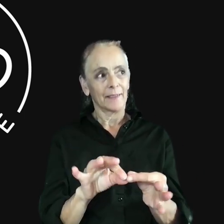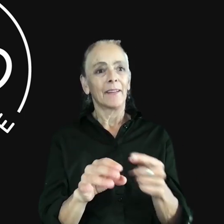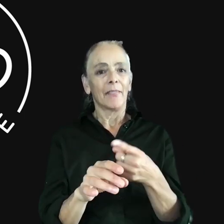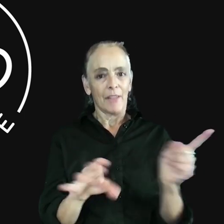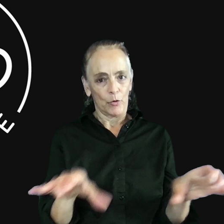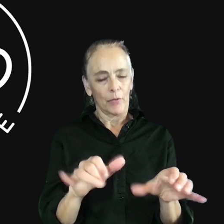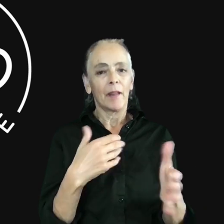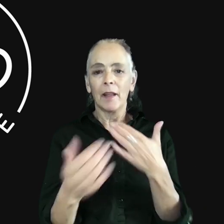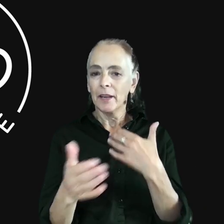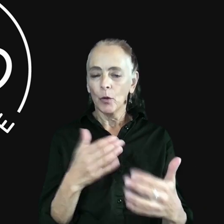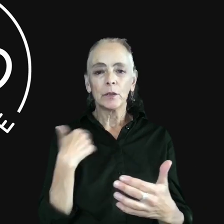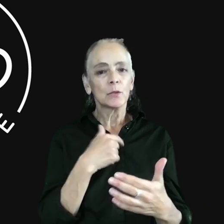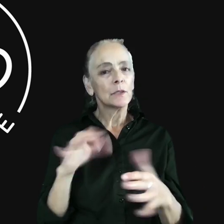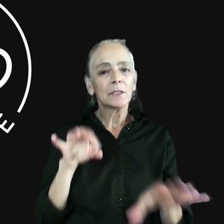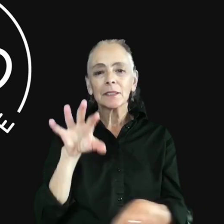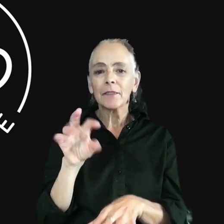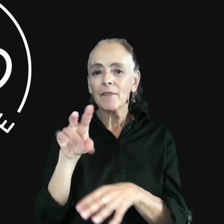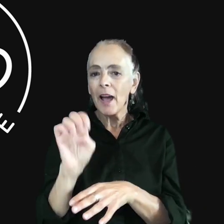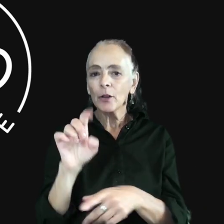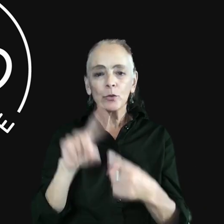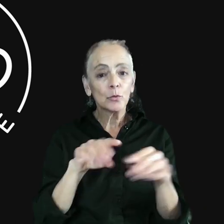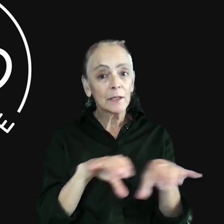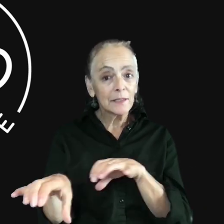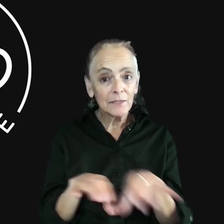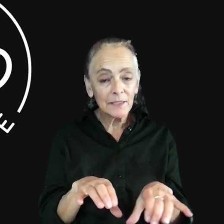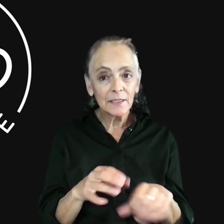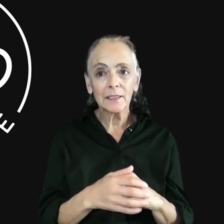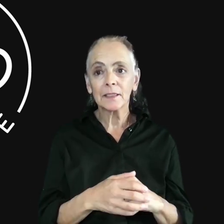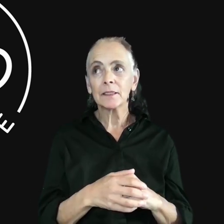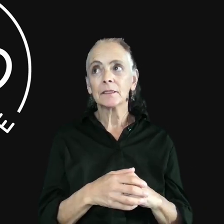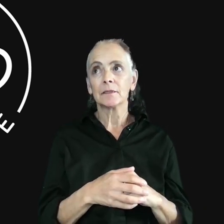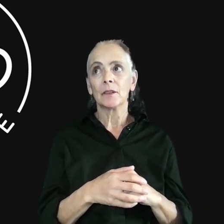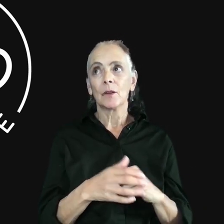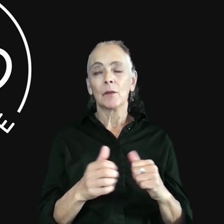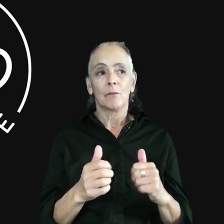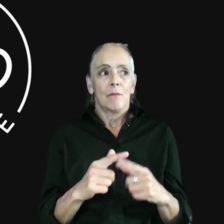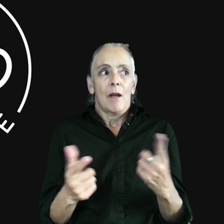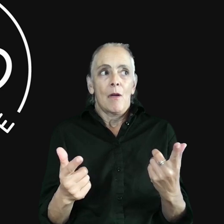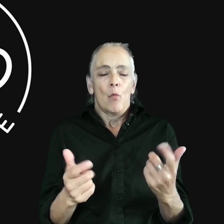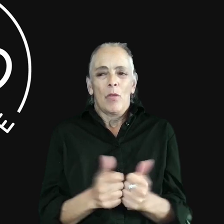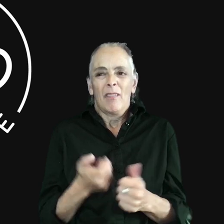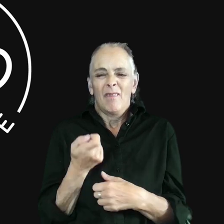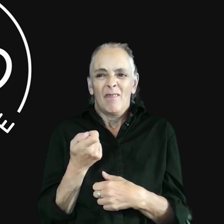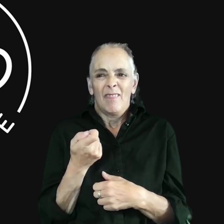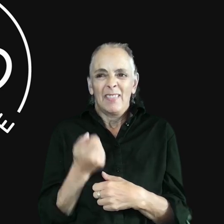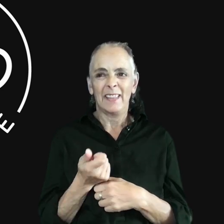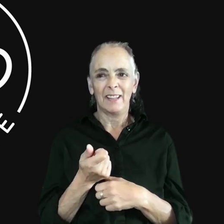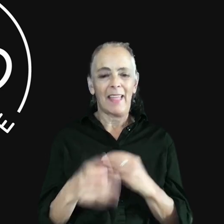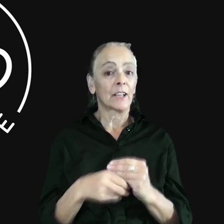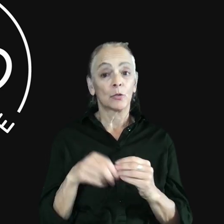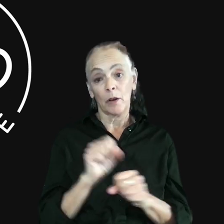bringing value uh to an activity they are doing at absolutely no or very little extra